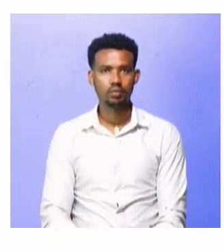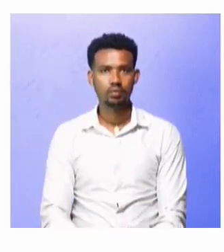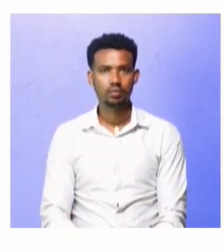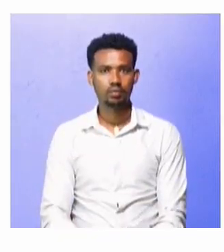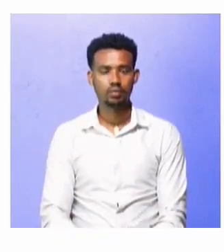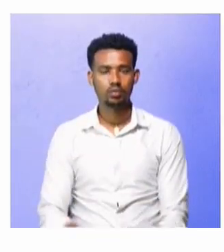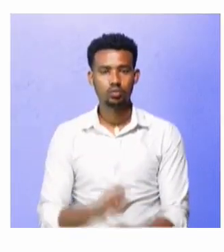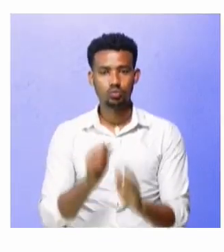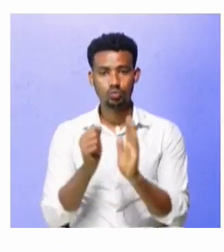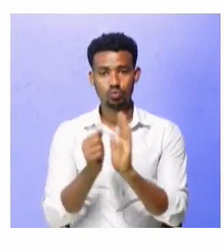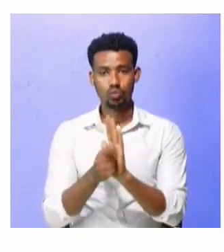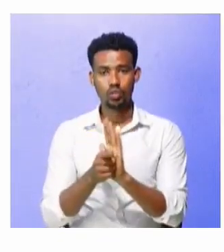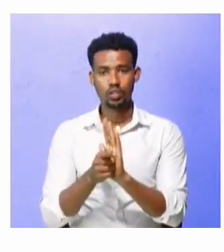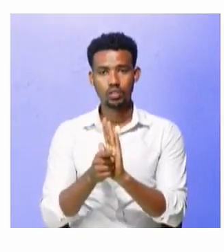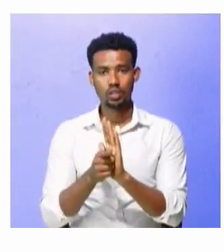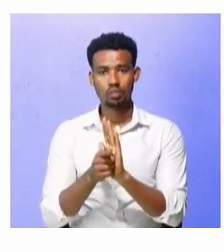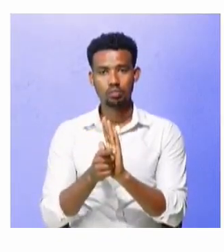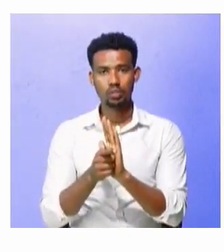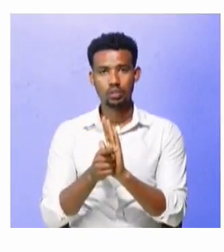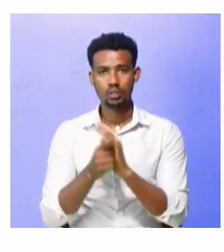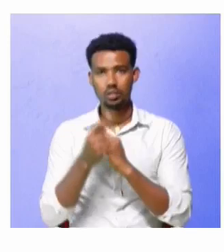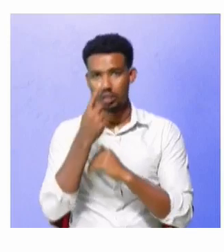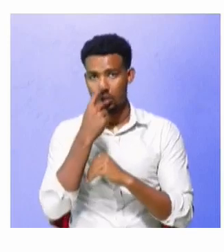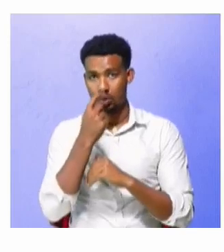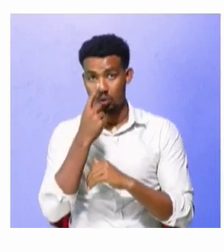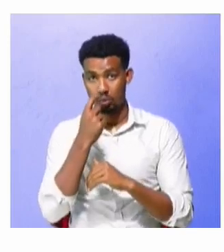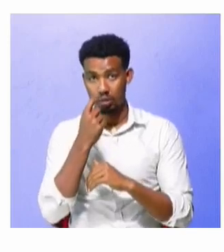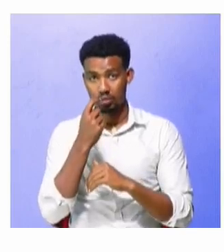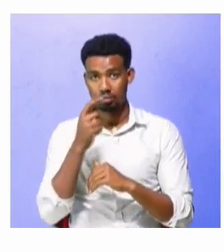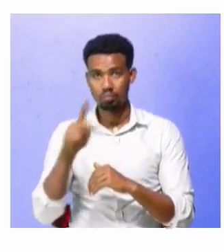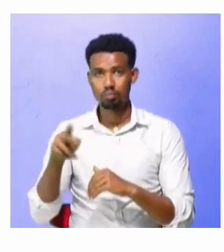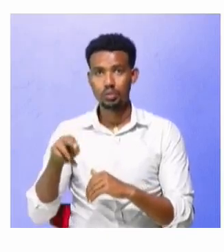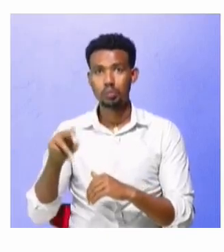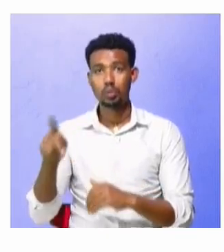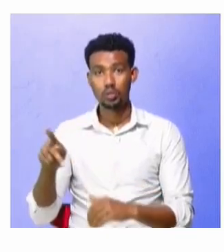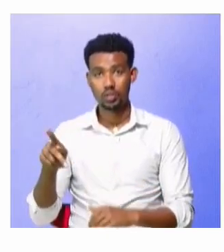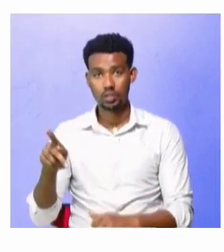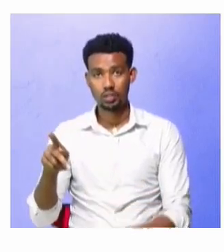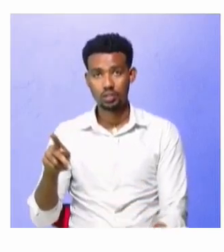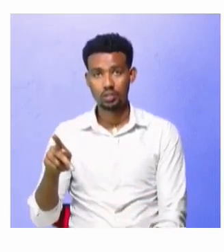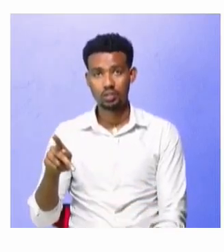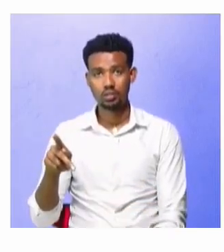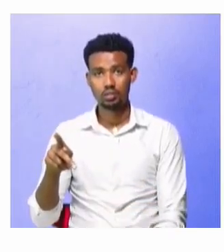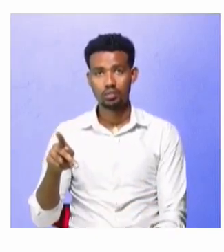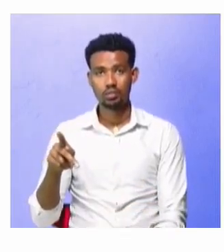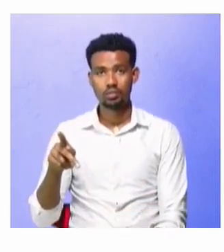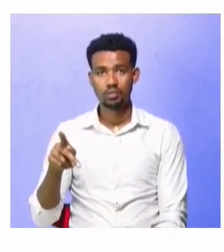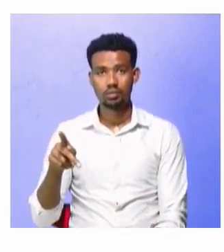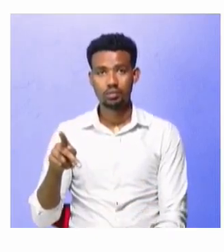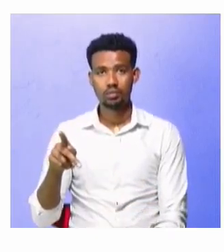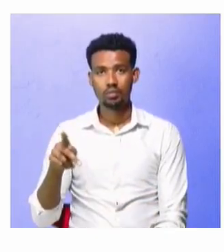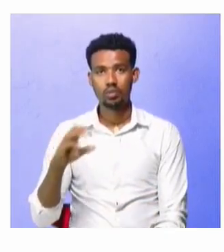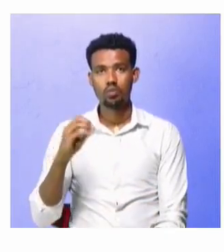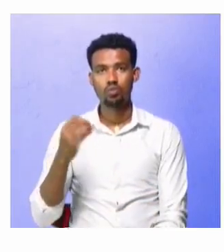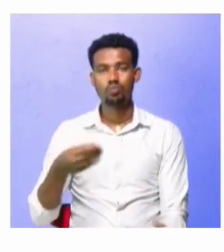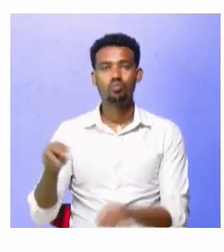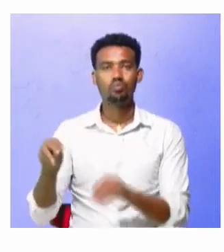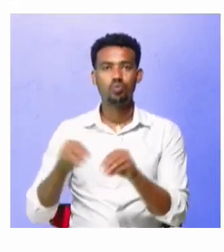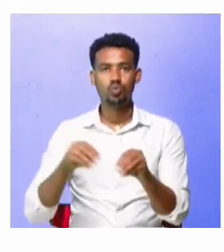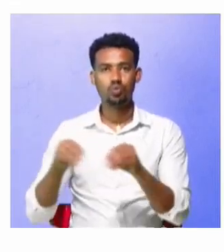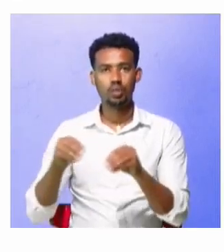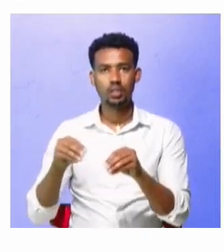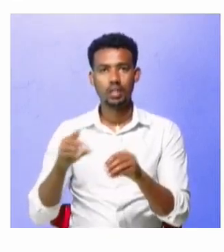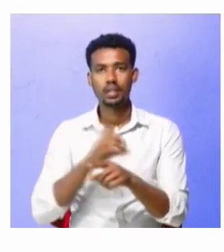For example, the common prepositions and prepositions of movement and